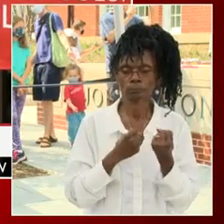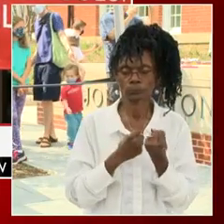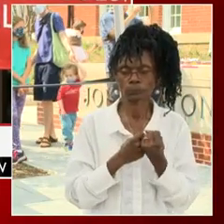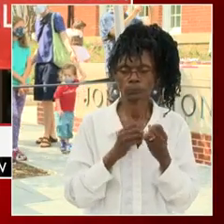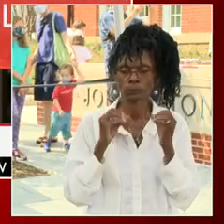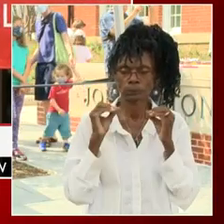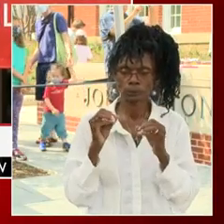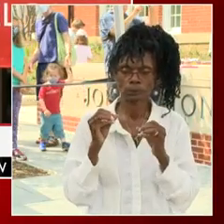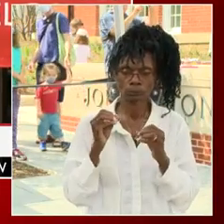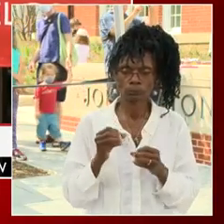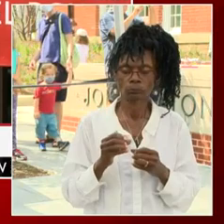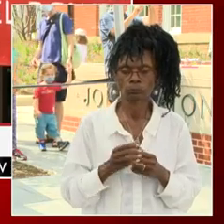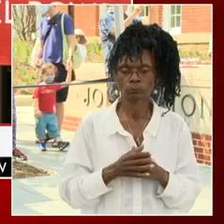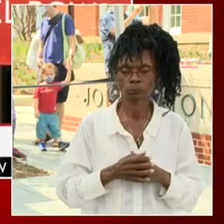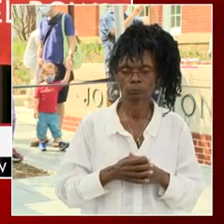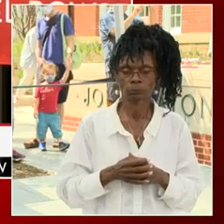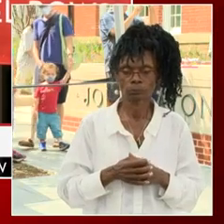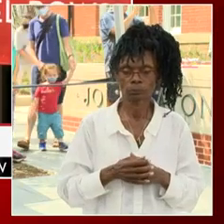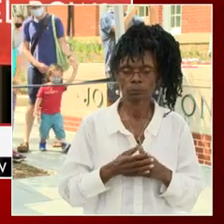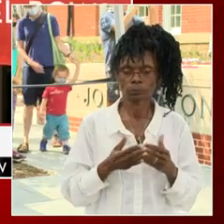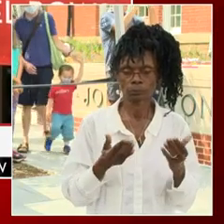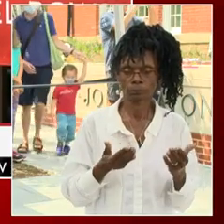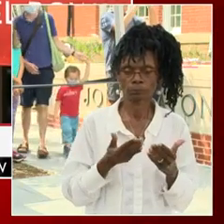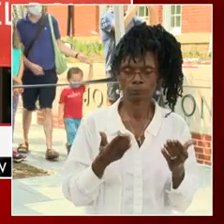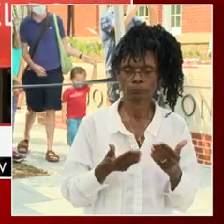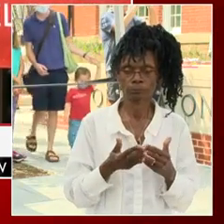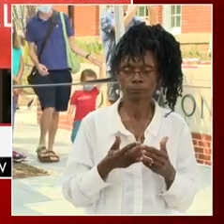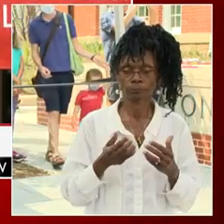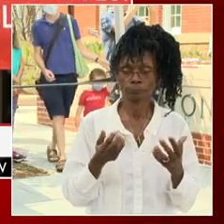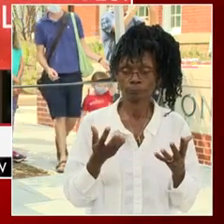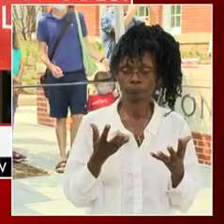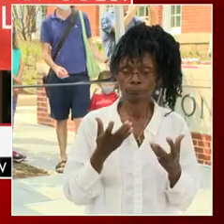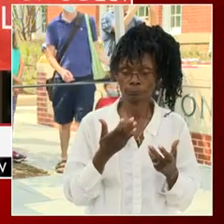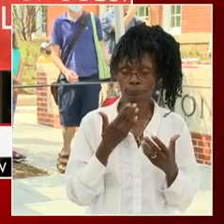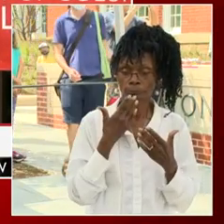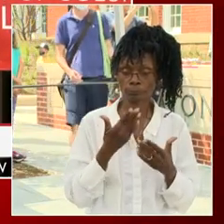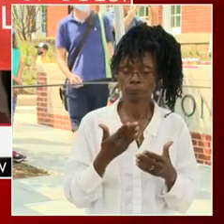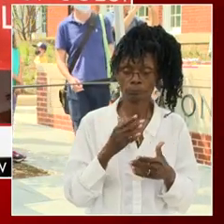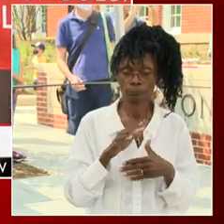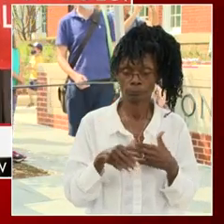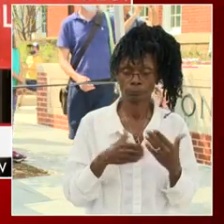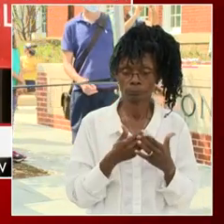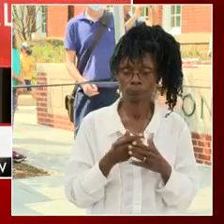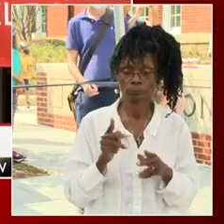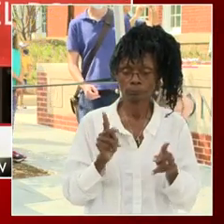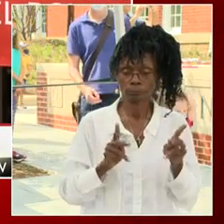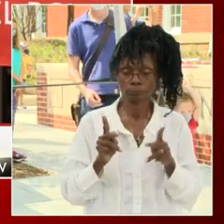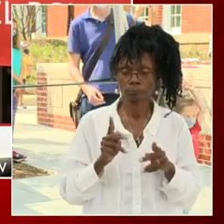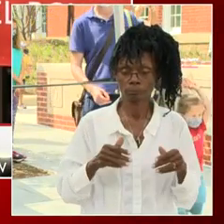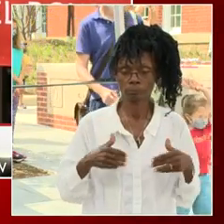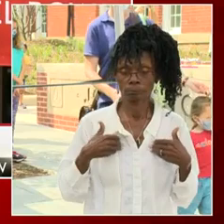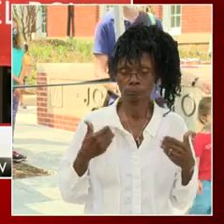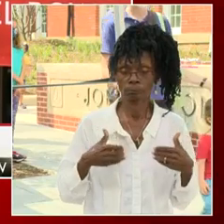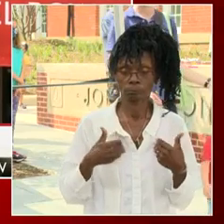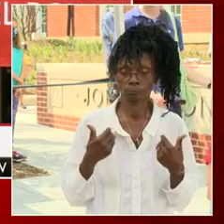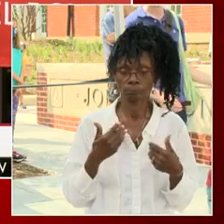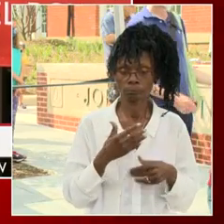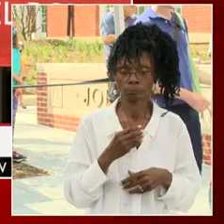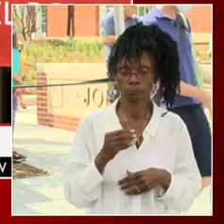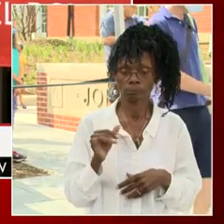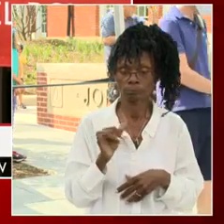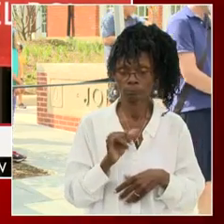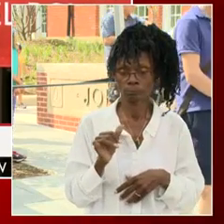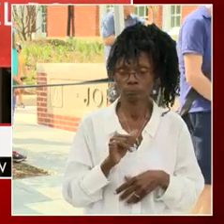school. We want to thank our young people for doing all that we've asked them to do, and all of the adults that are going to help keep